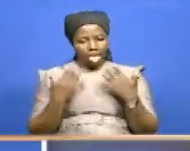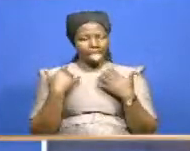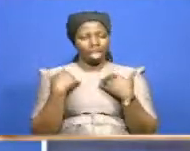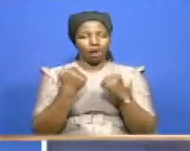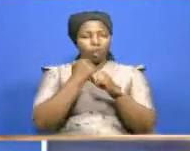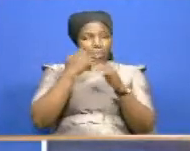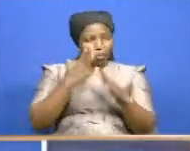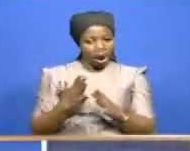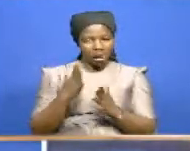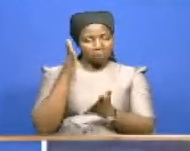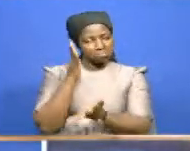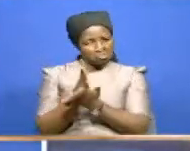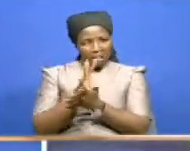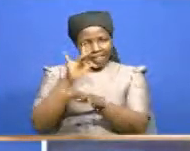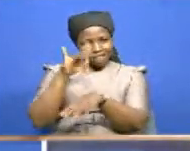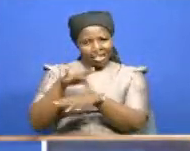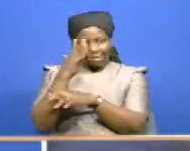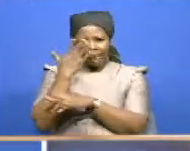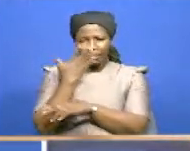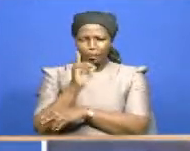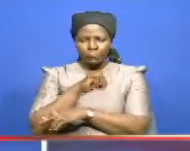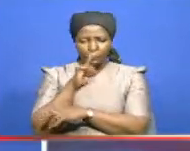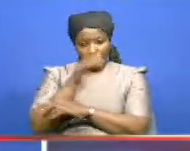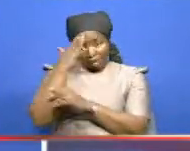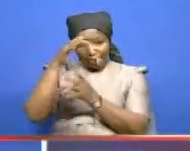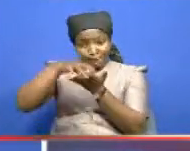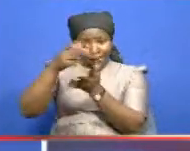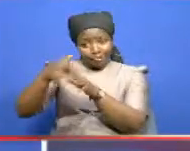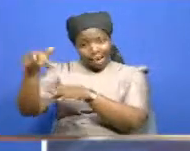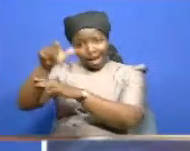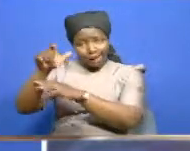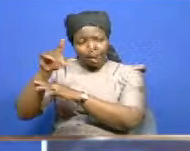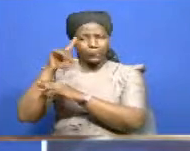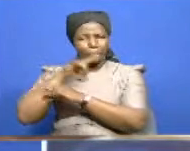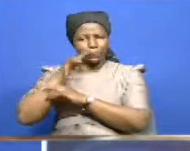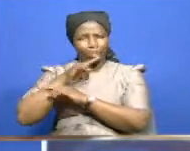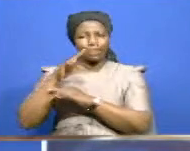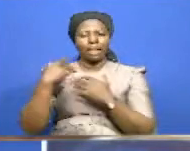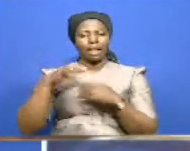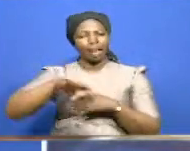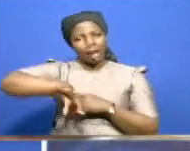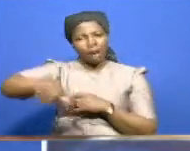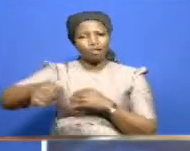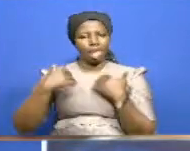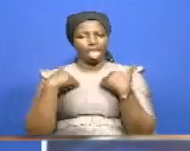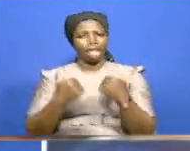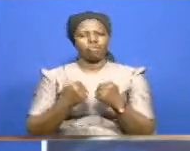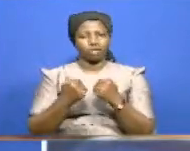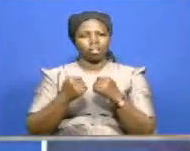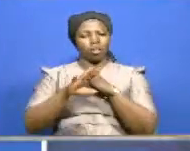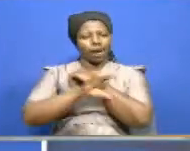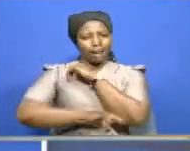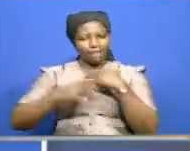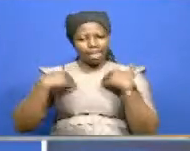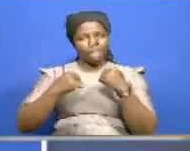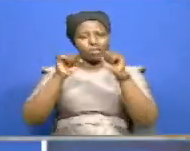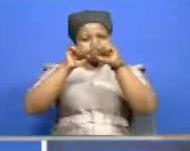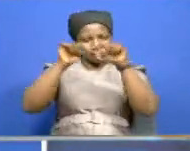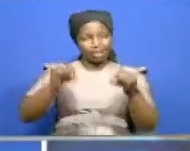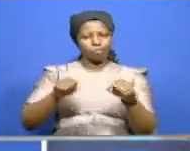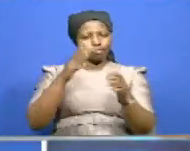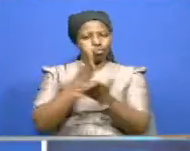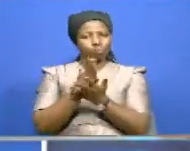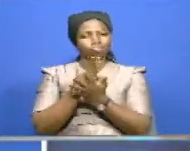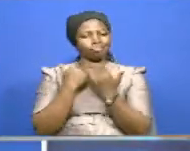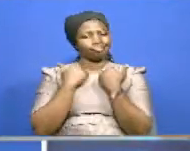brunt as the cases have increased steadily and the country's health system is stretched beyond its capacity. Tell the